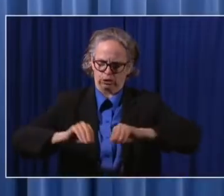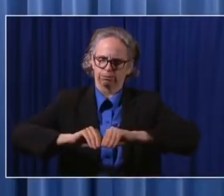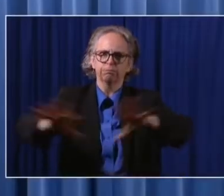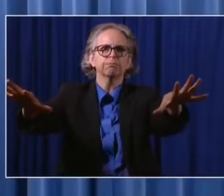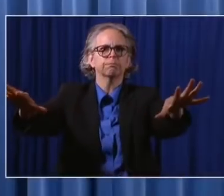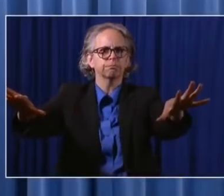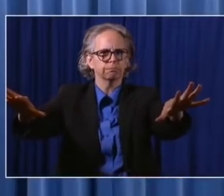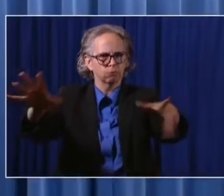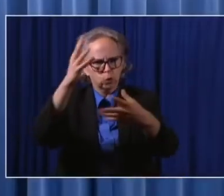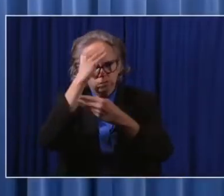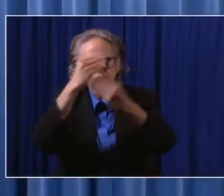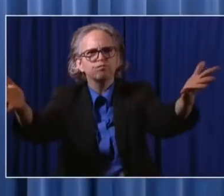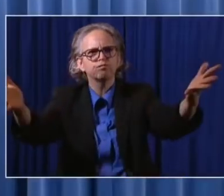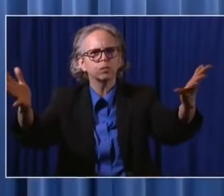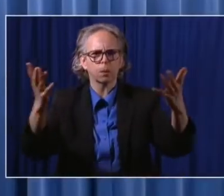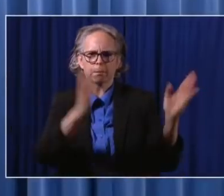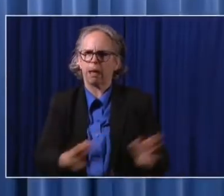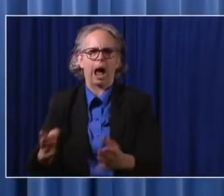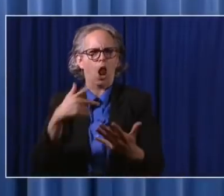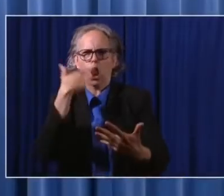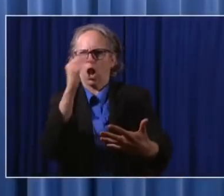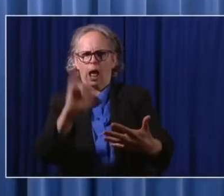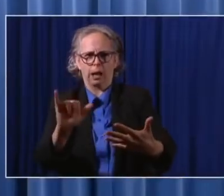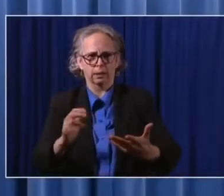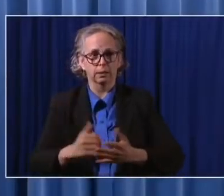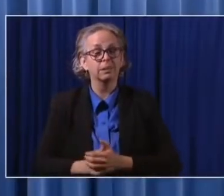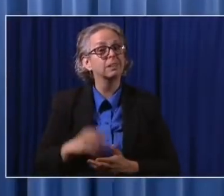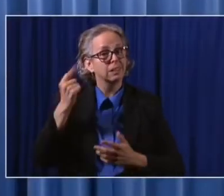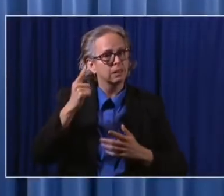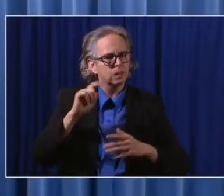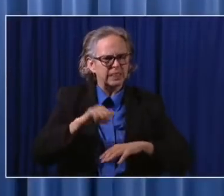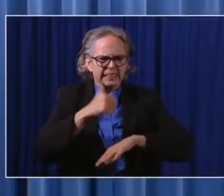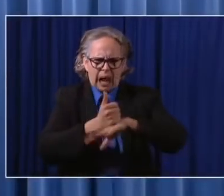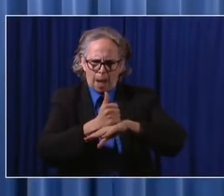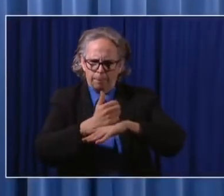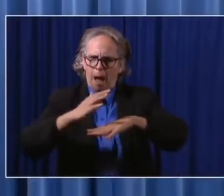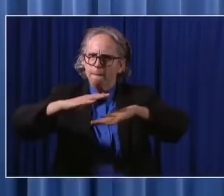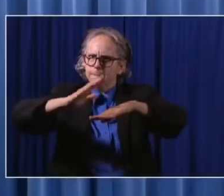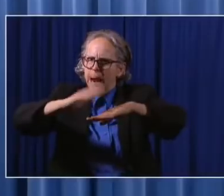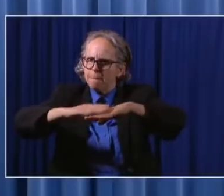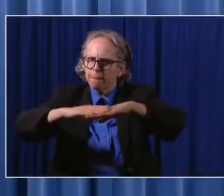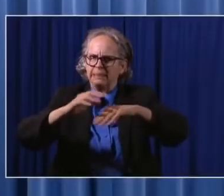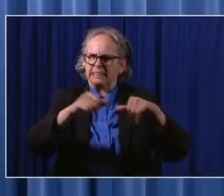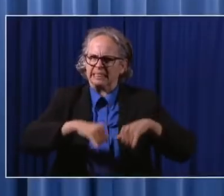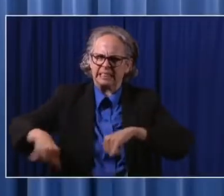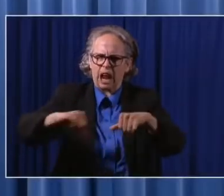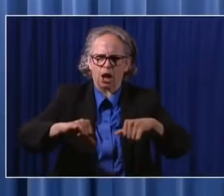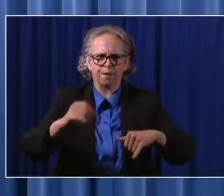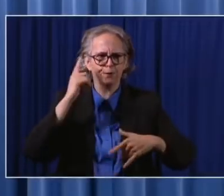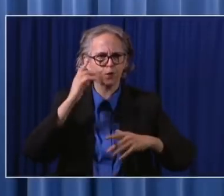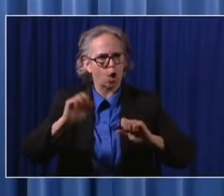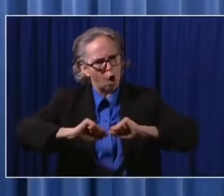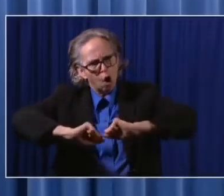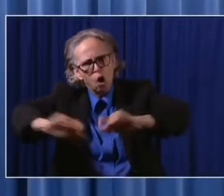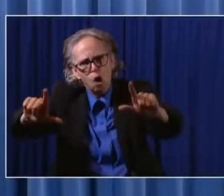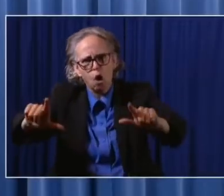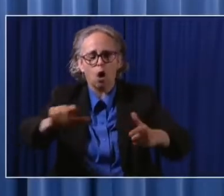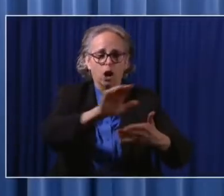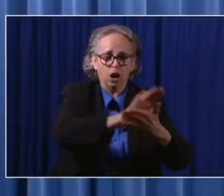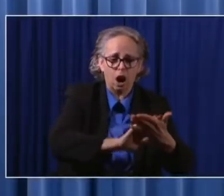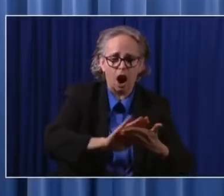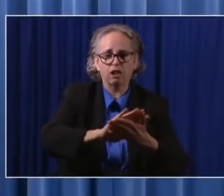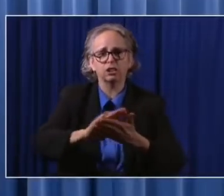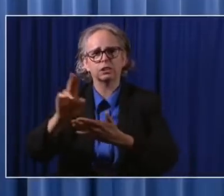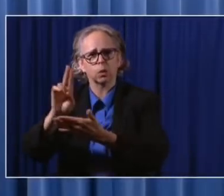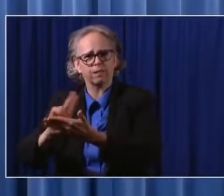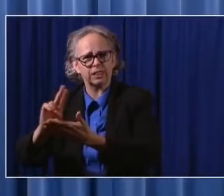coronavirus.ohio.gov. This includes minimum operating standards that should occur on all campuses in the state, as well as best practices to